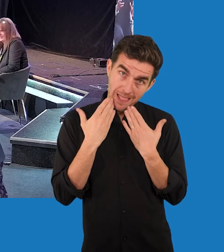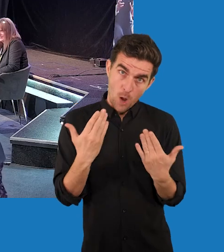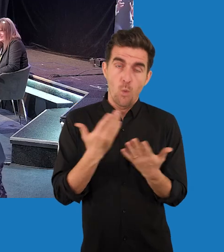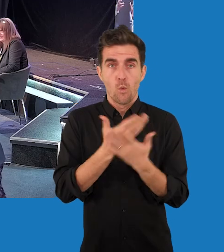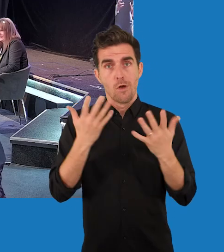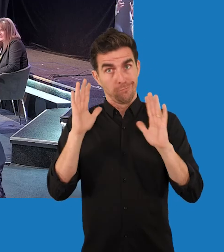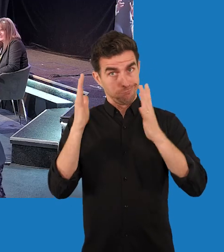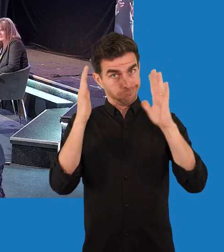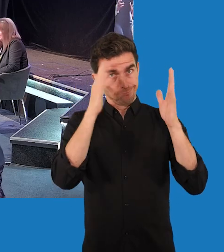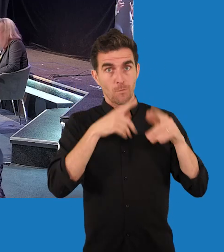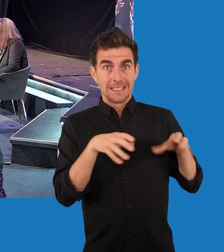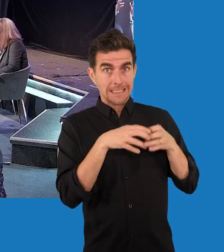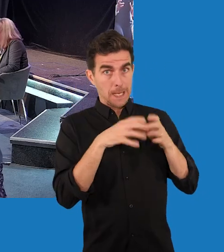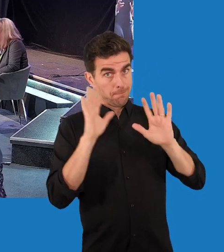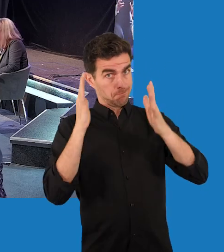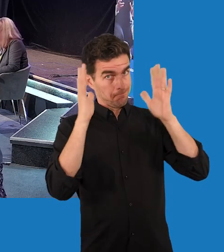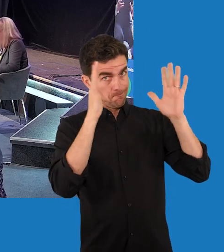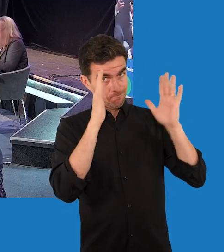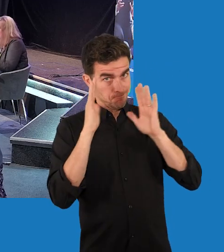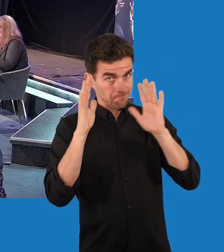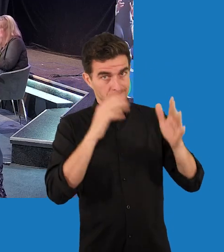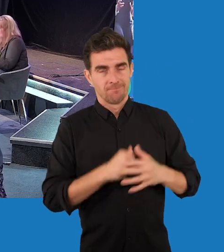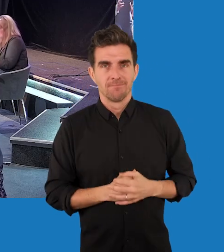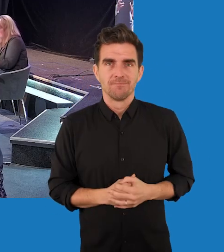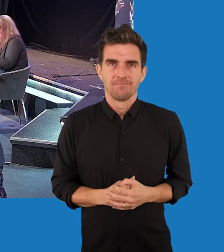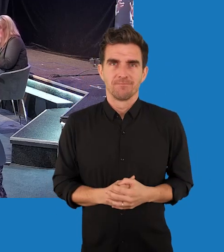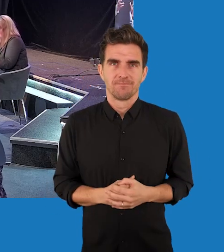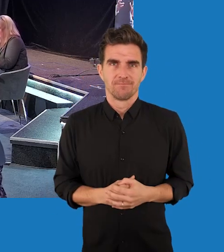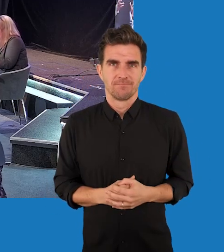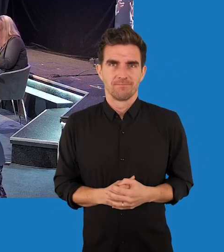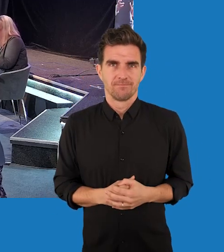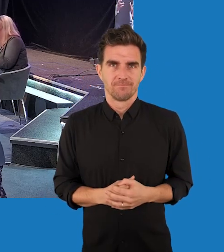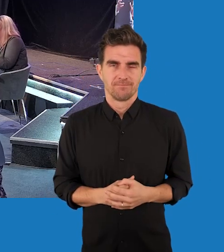And thank you all. So big round of applause for the team.